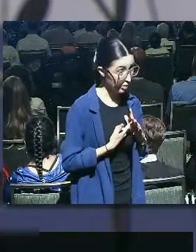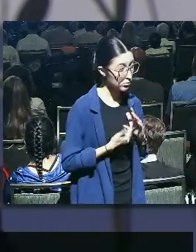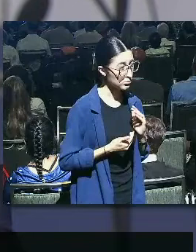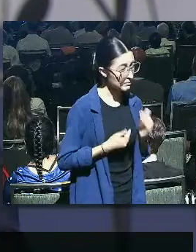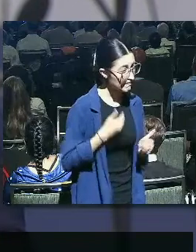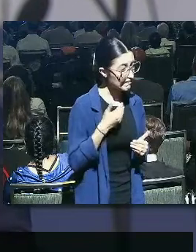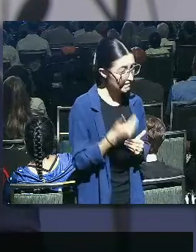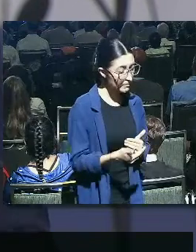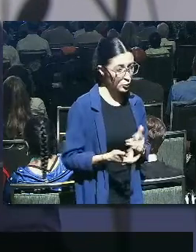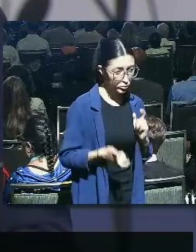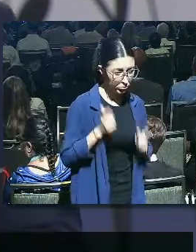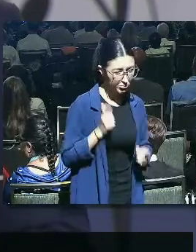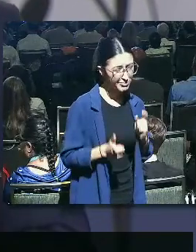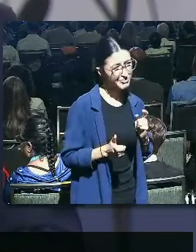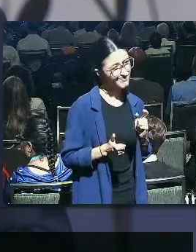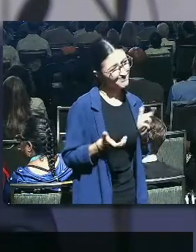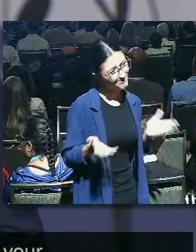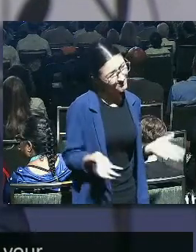heart to give